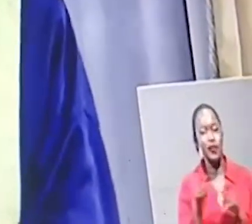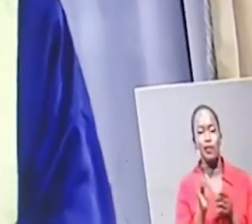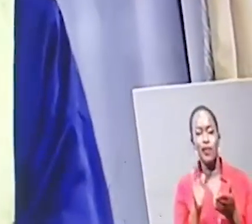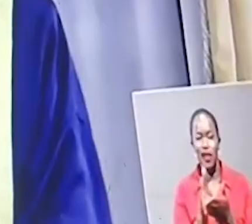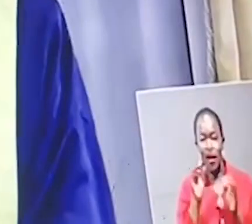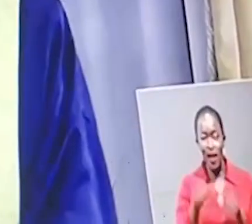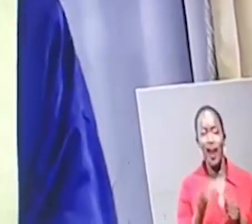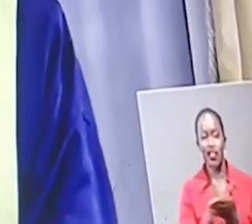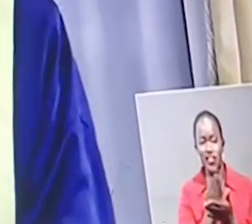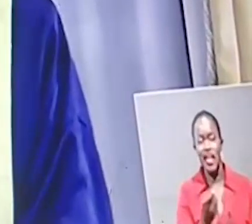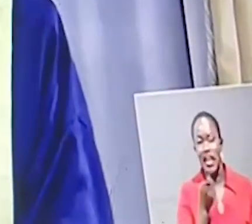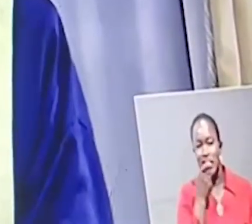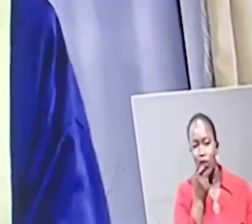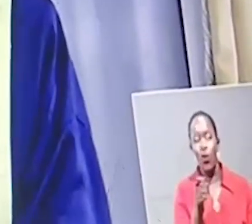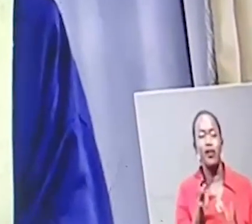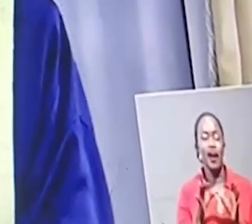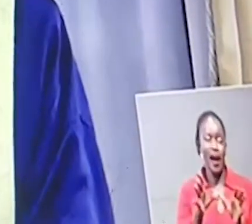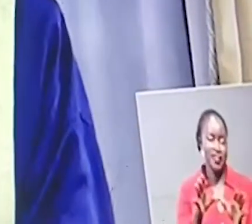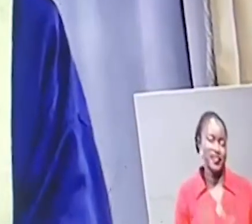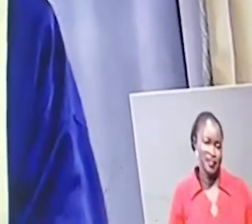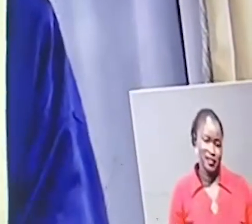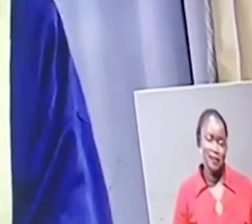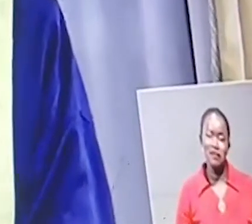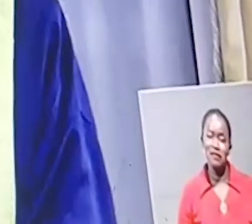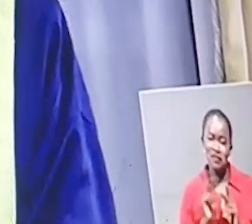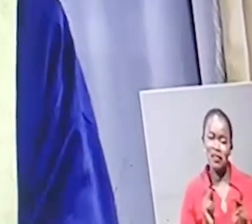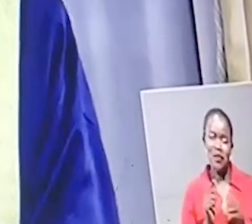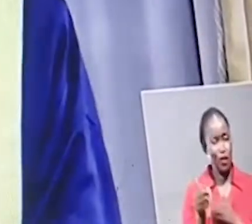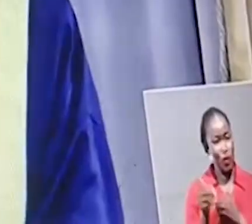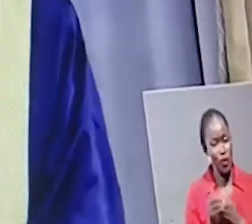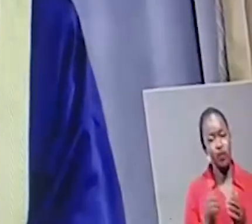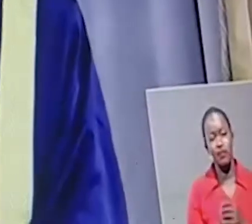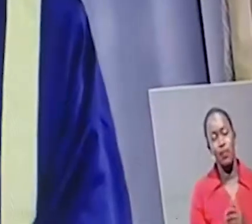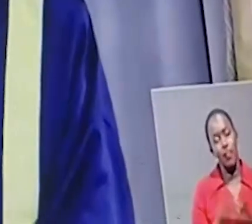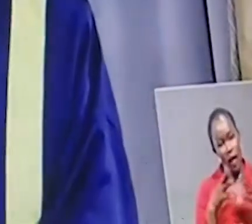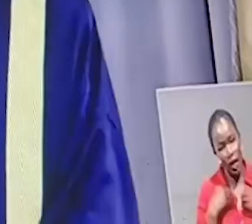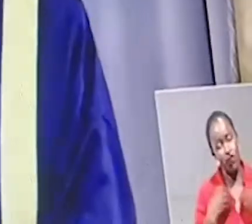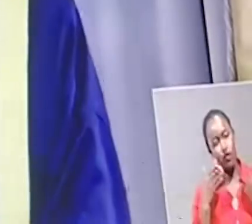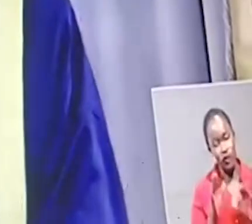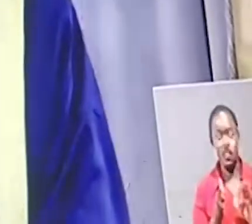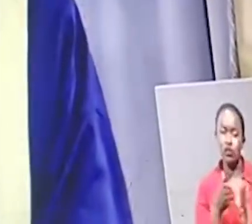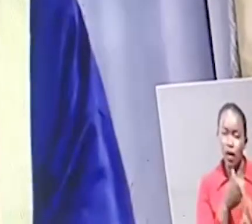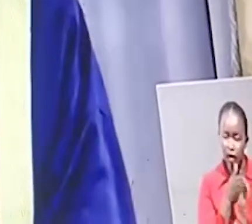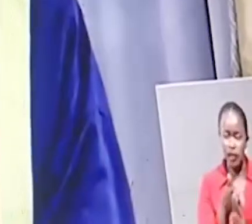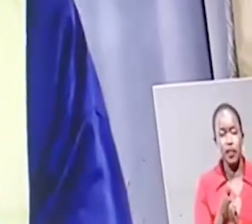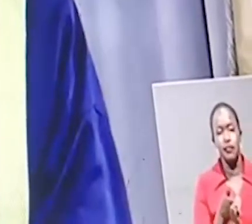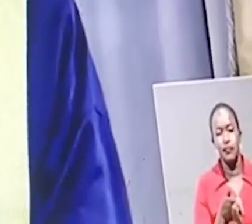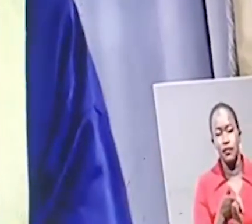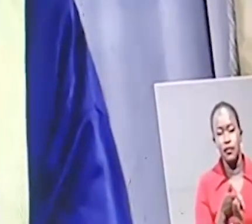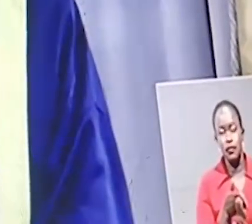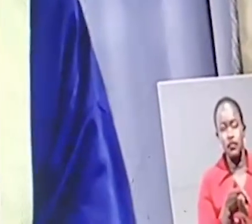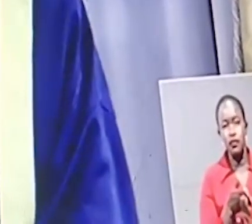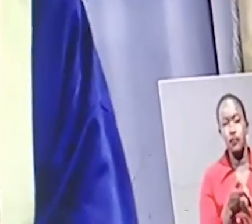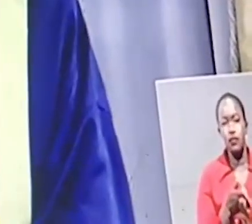They are very, very close. Now, yes, just allow me to finish reading on what